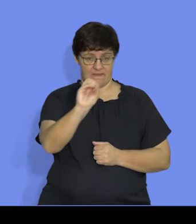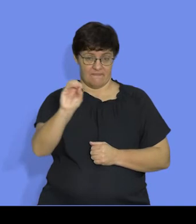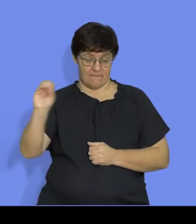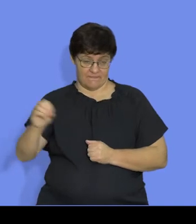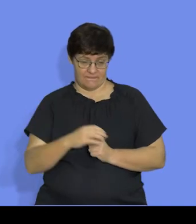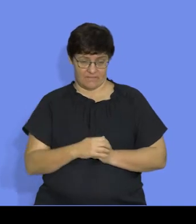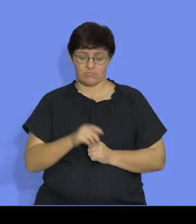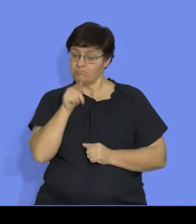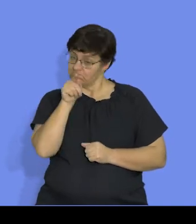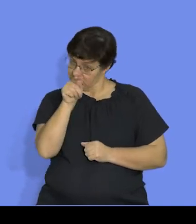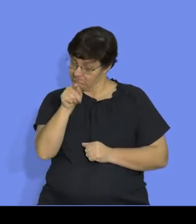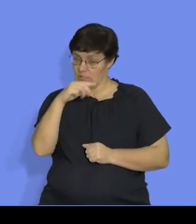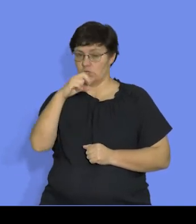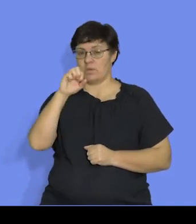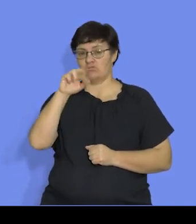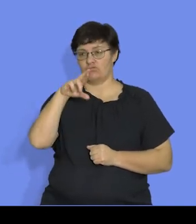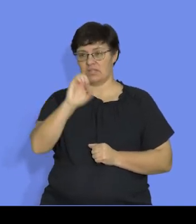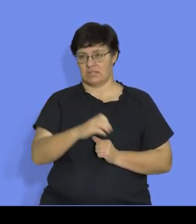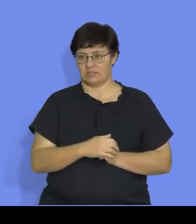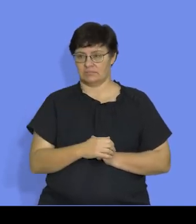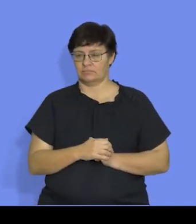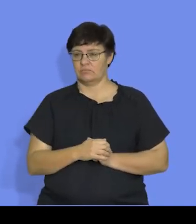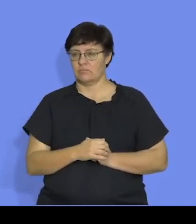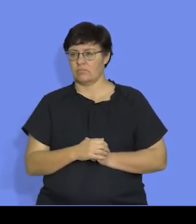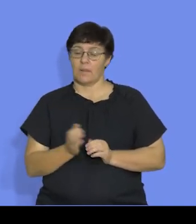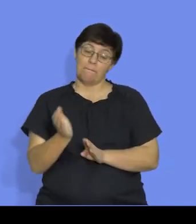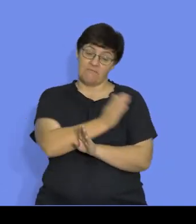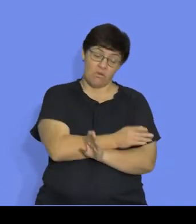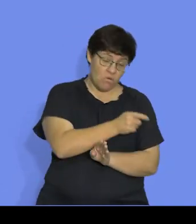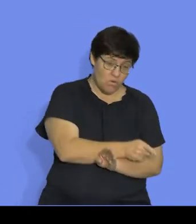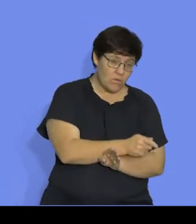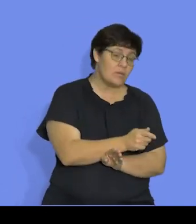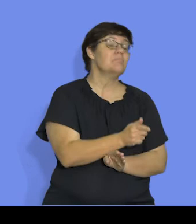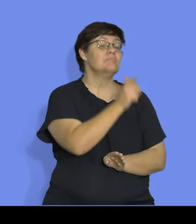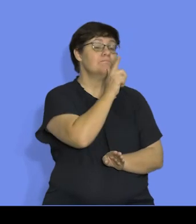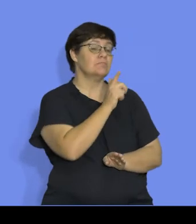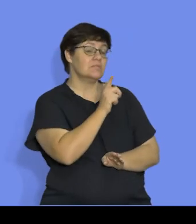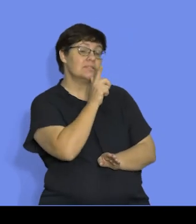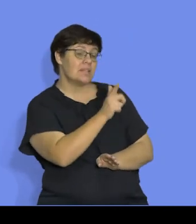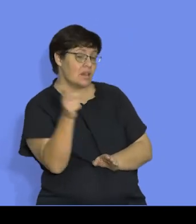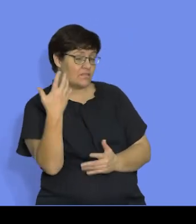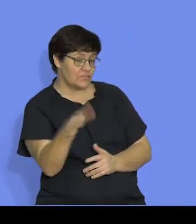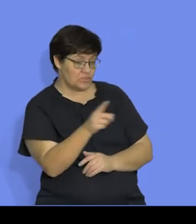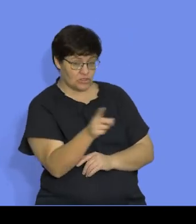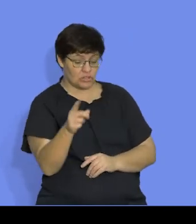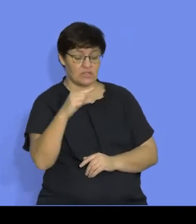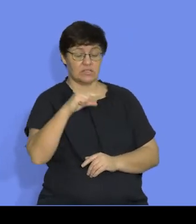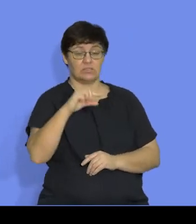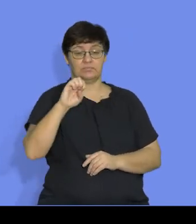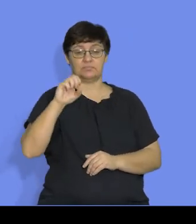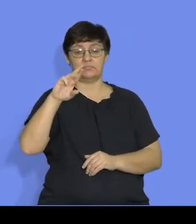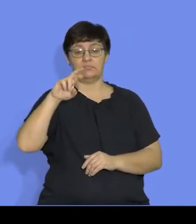is a geometric sequence. On the slide before, I mentioned to you guys that we know that the